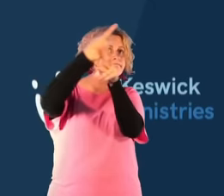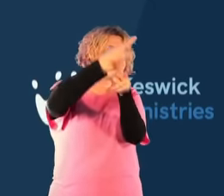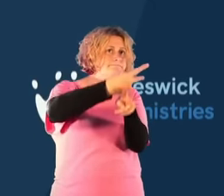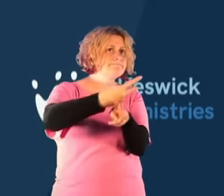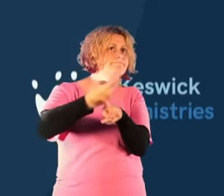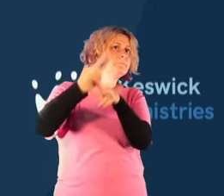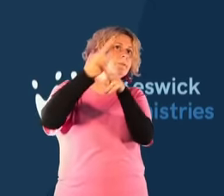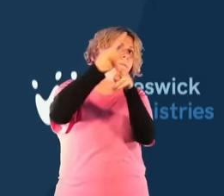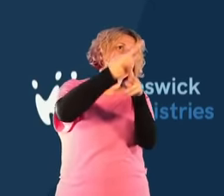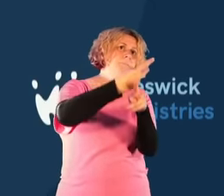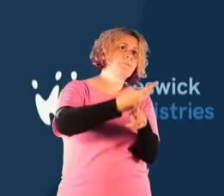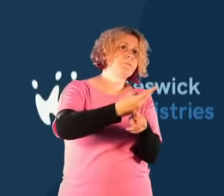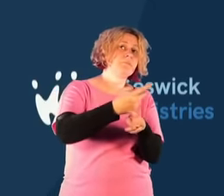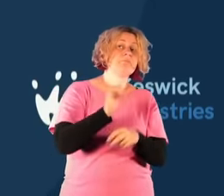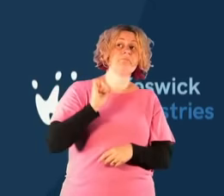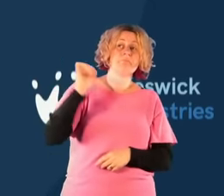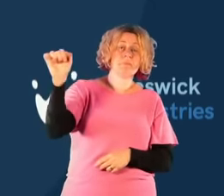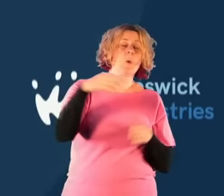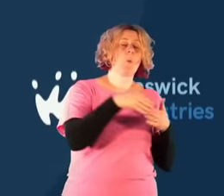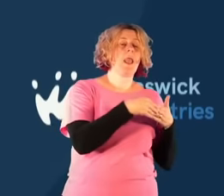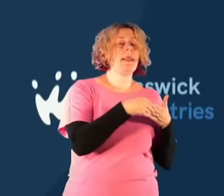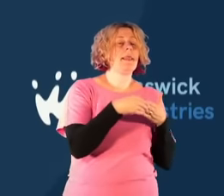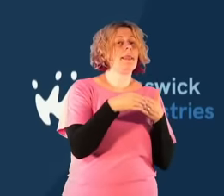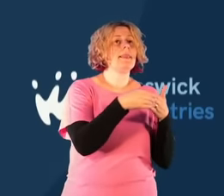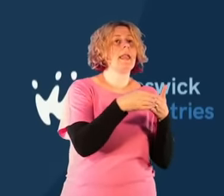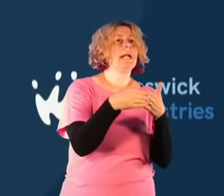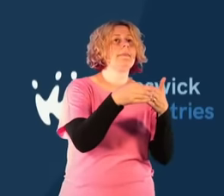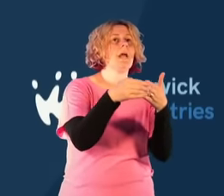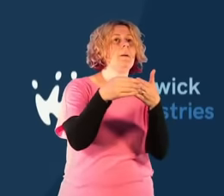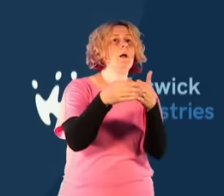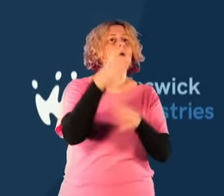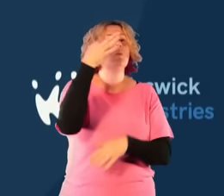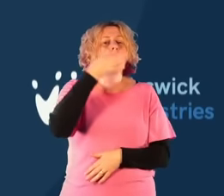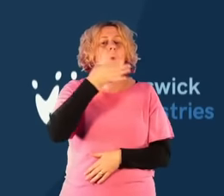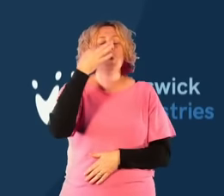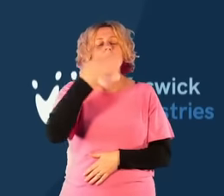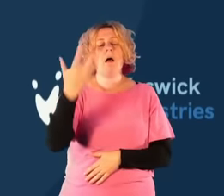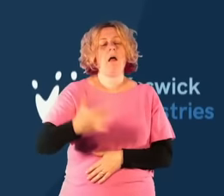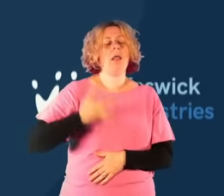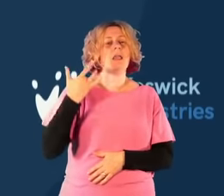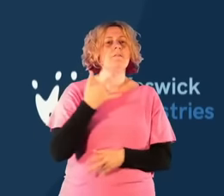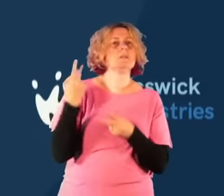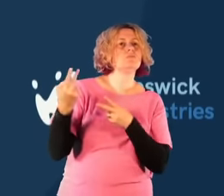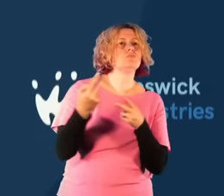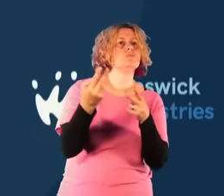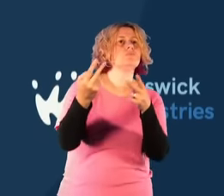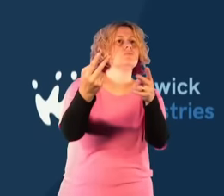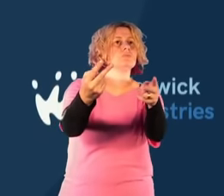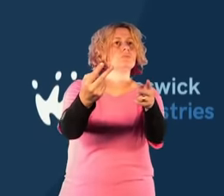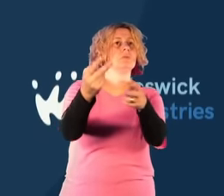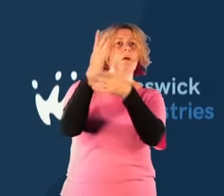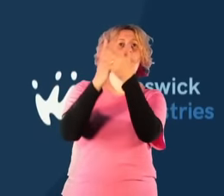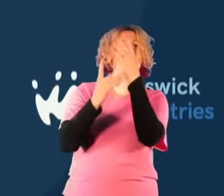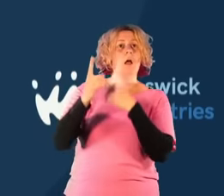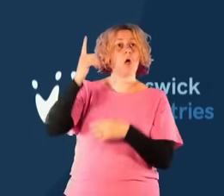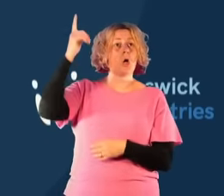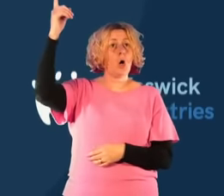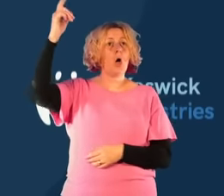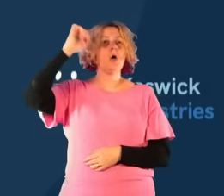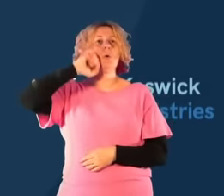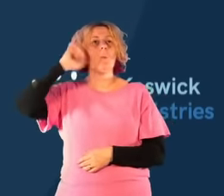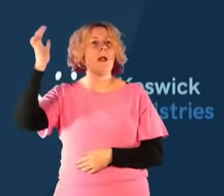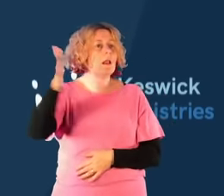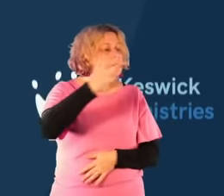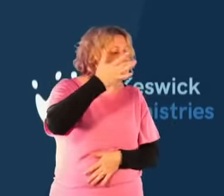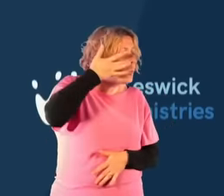shepherd. He will lead them to springs of living water, and God will wipe